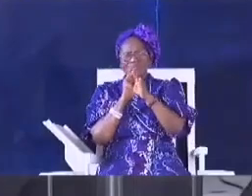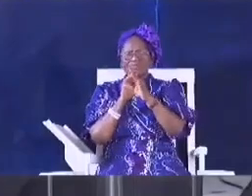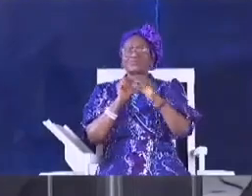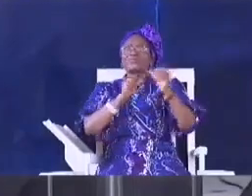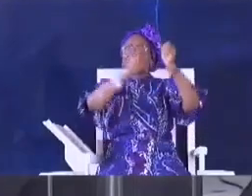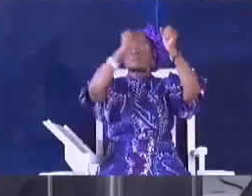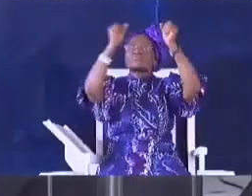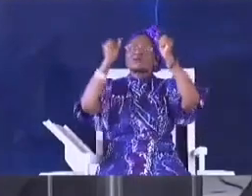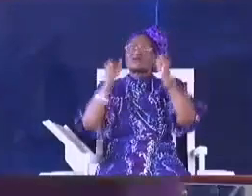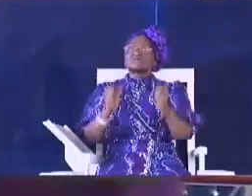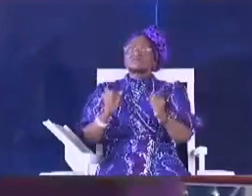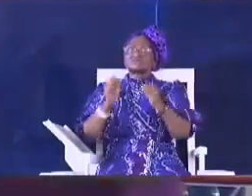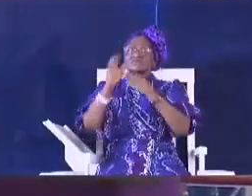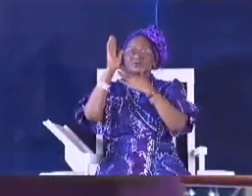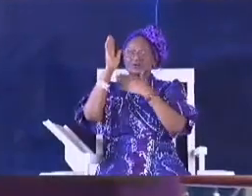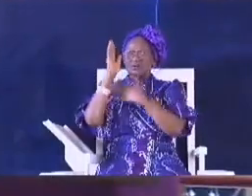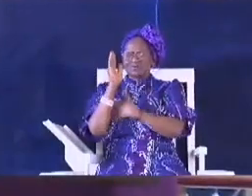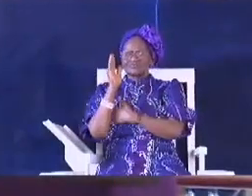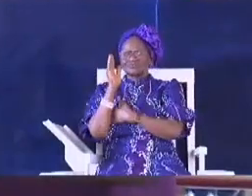Almighty God,